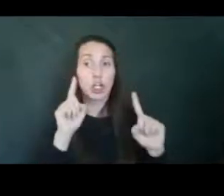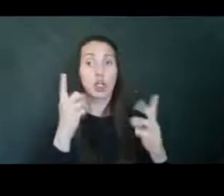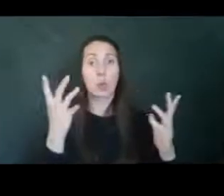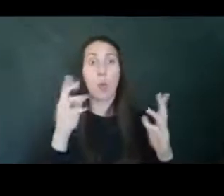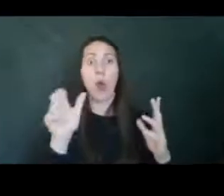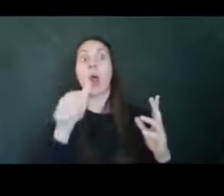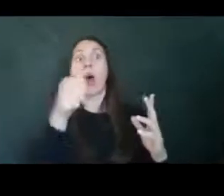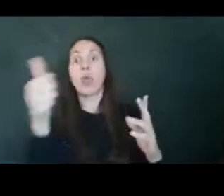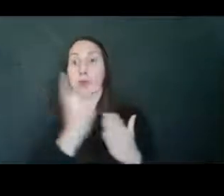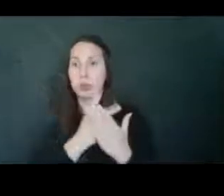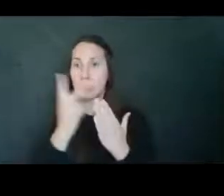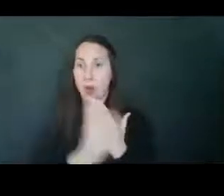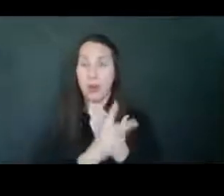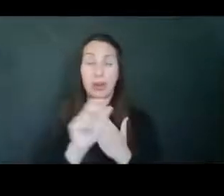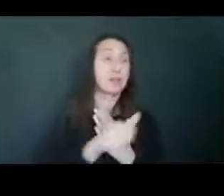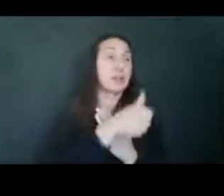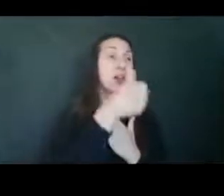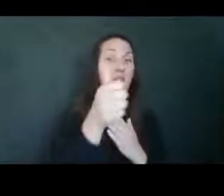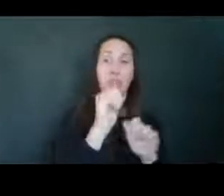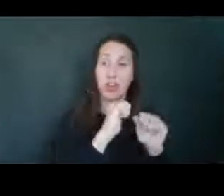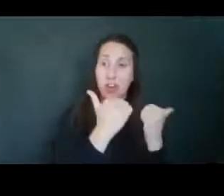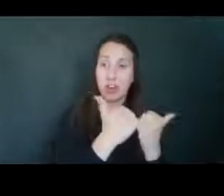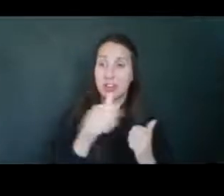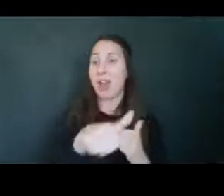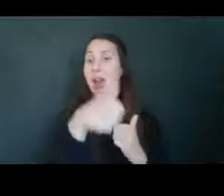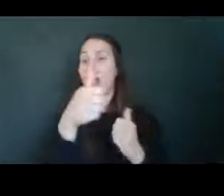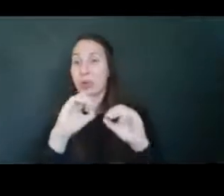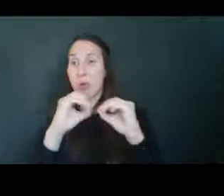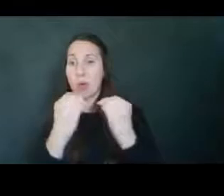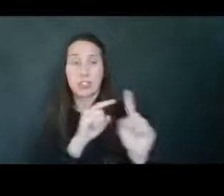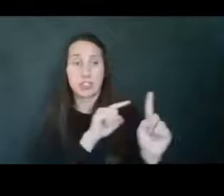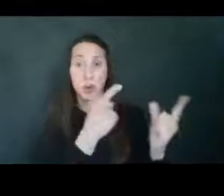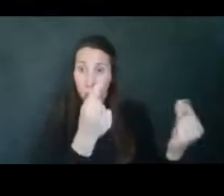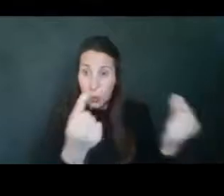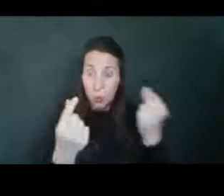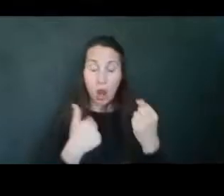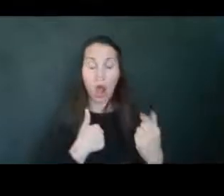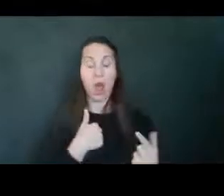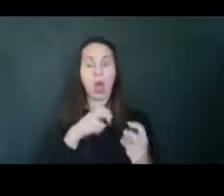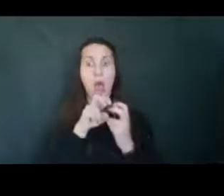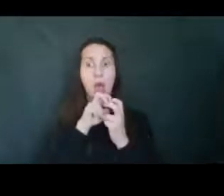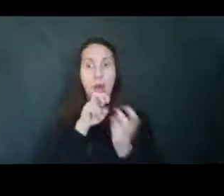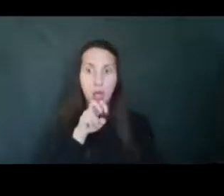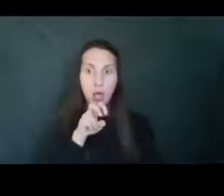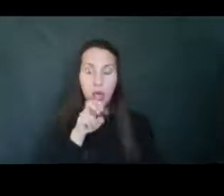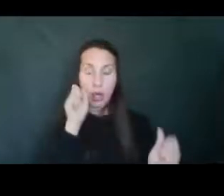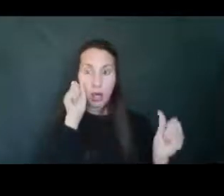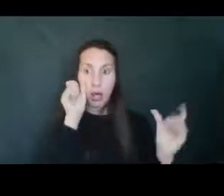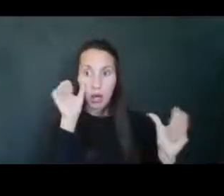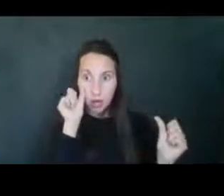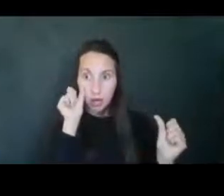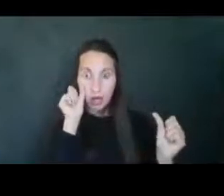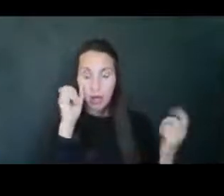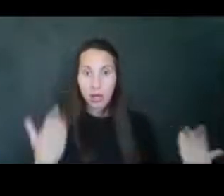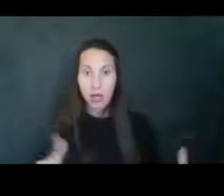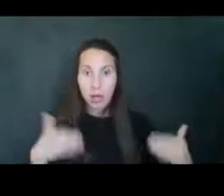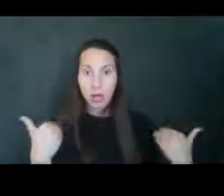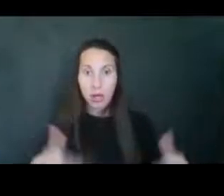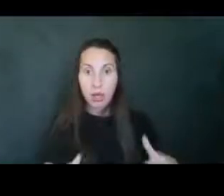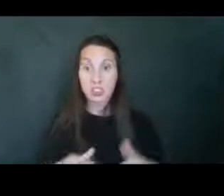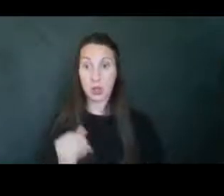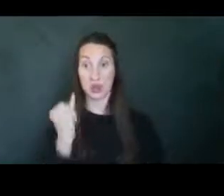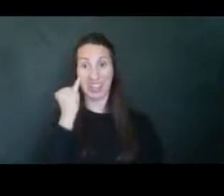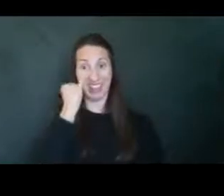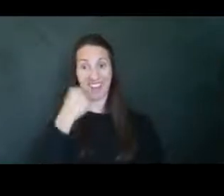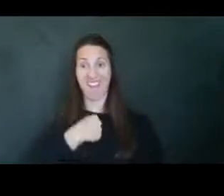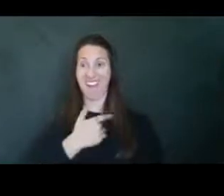and institutions and organizations were doing. And if it was jaw-dropping for me, for those who were coming to this, sort